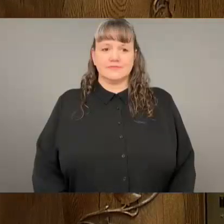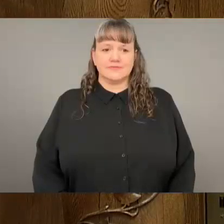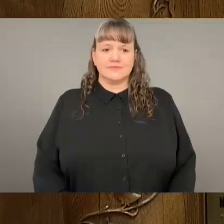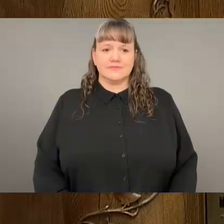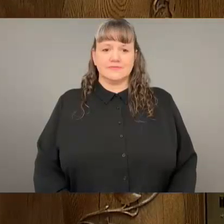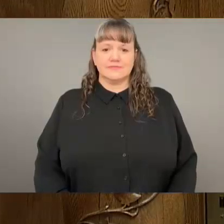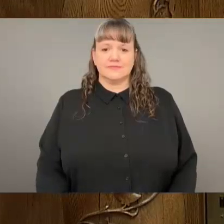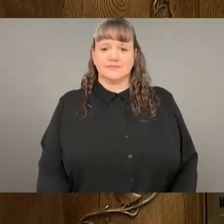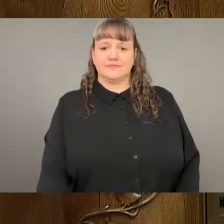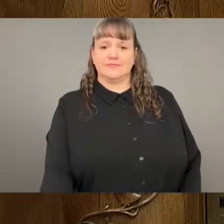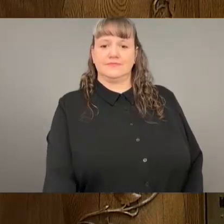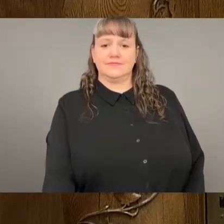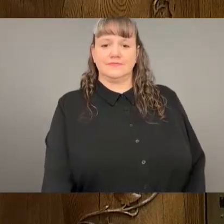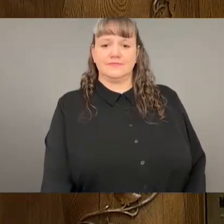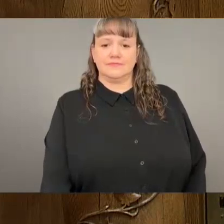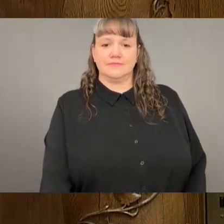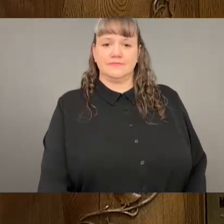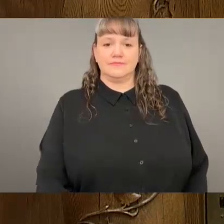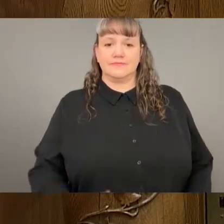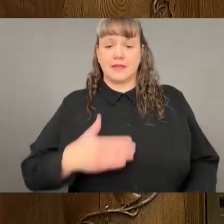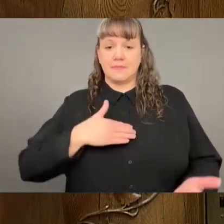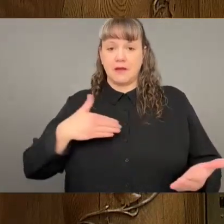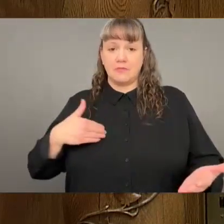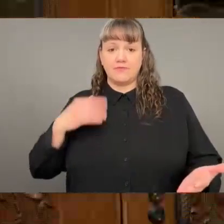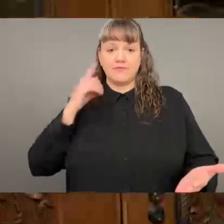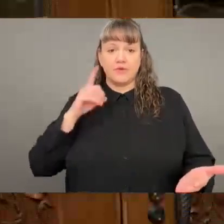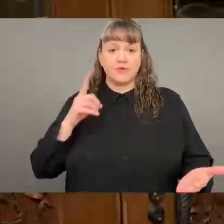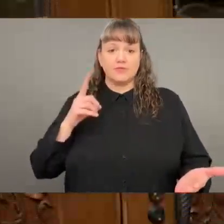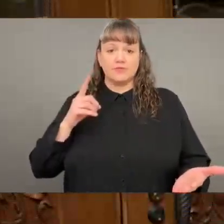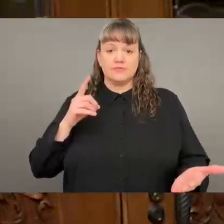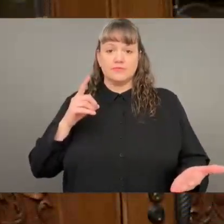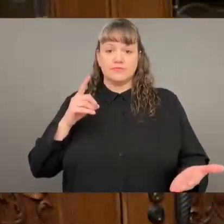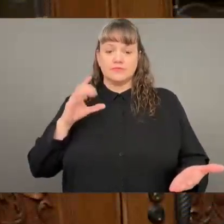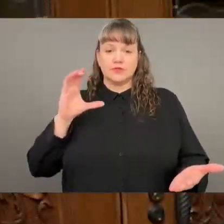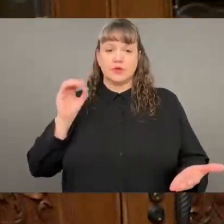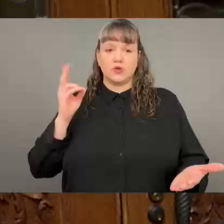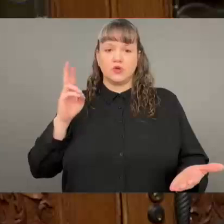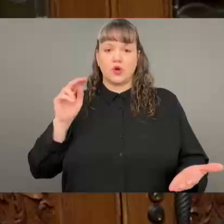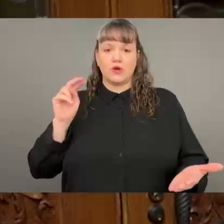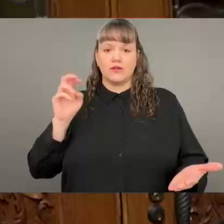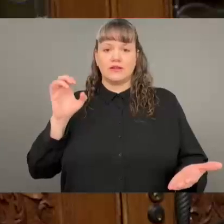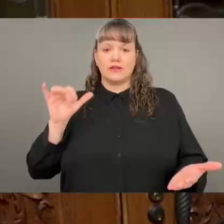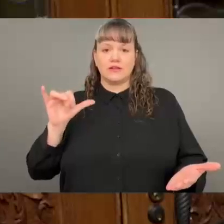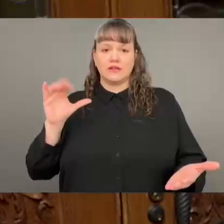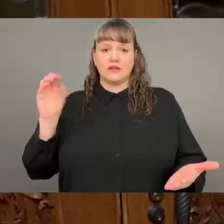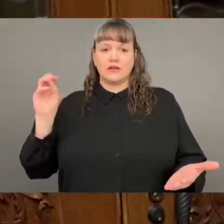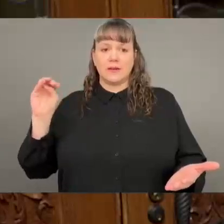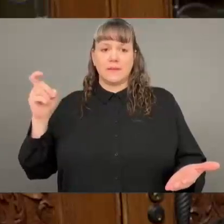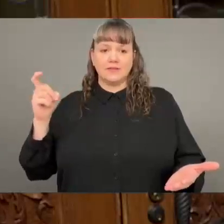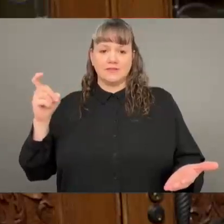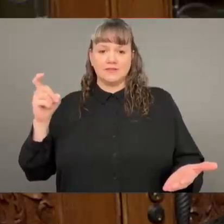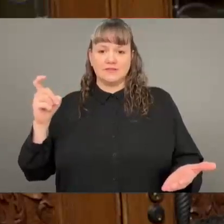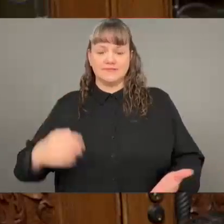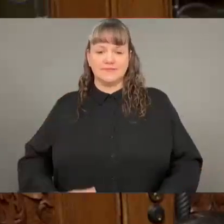Member for Courtney Comox. Mr. Speaker, on March 25th, a man in Parksville was attacked in his own home.